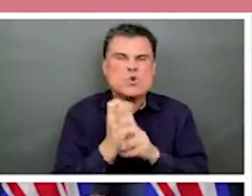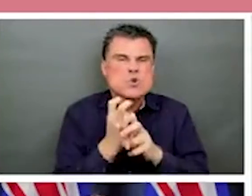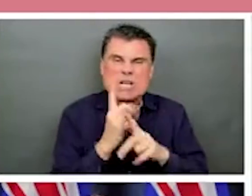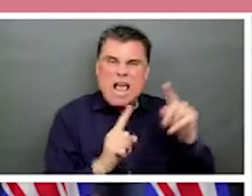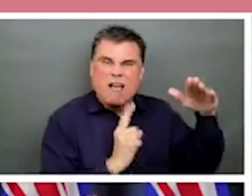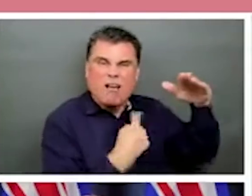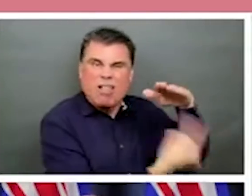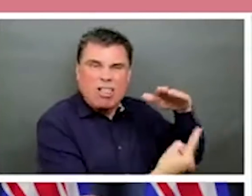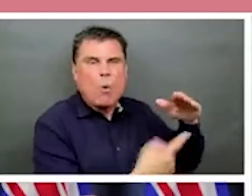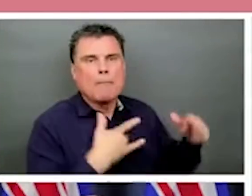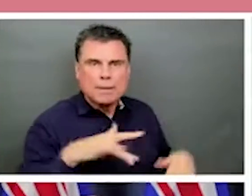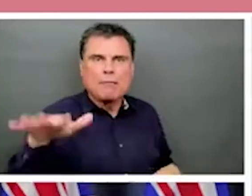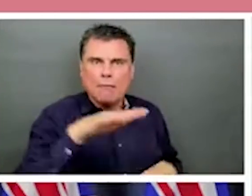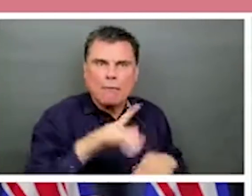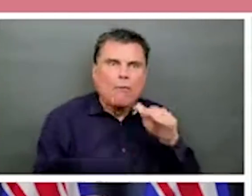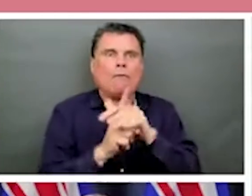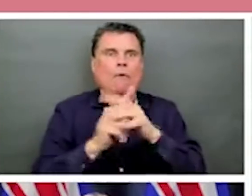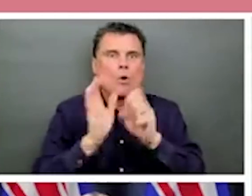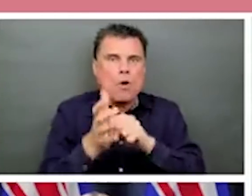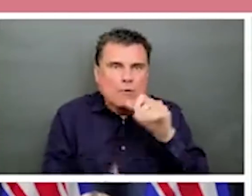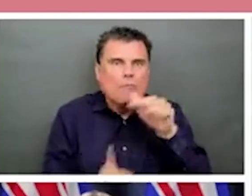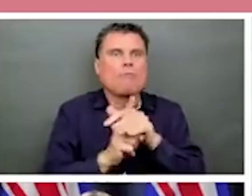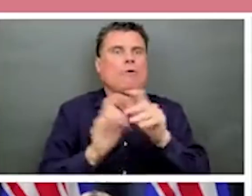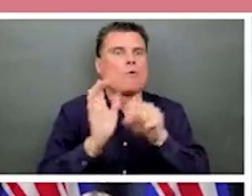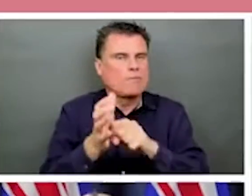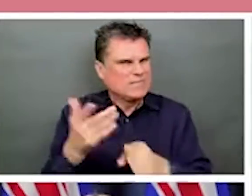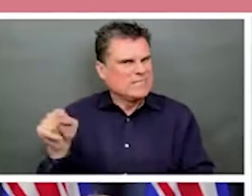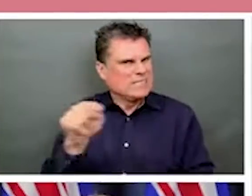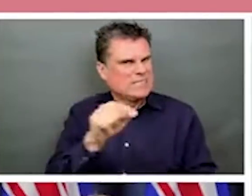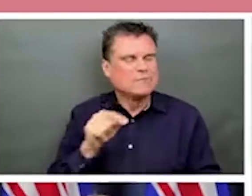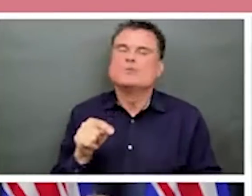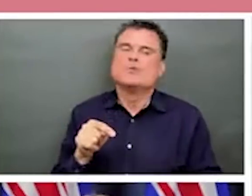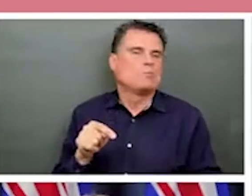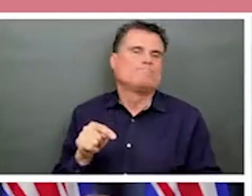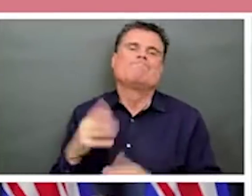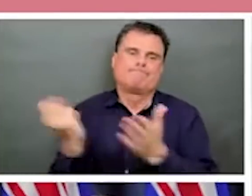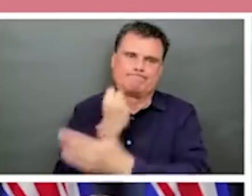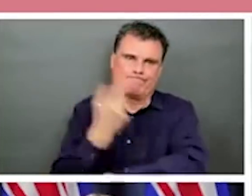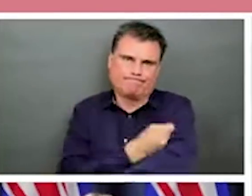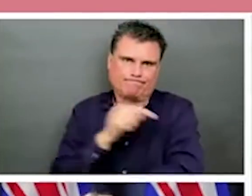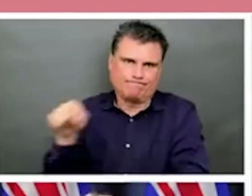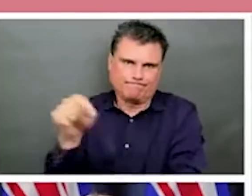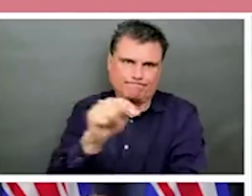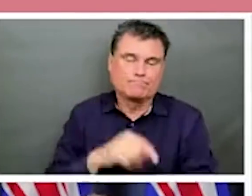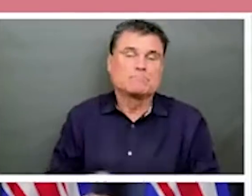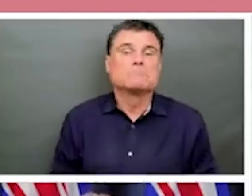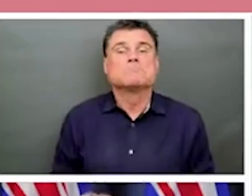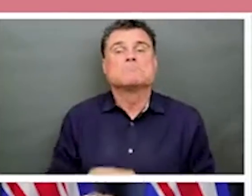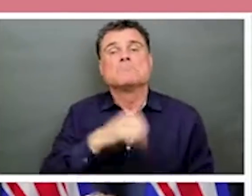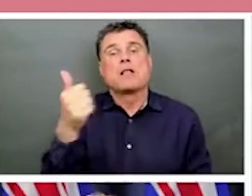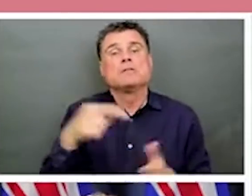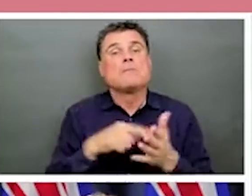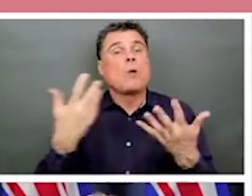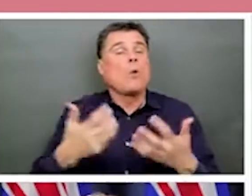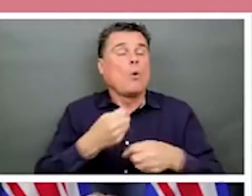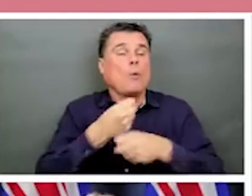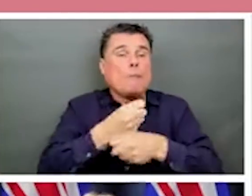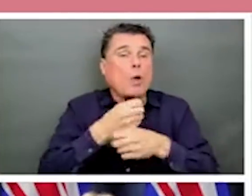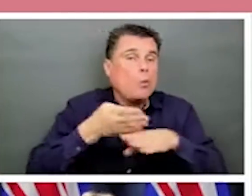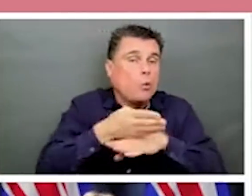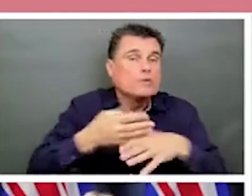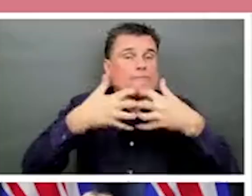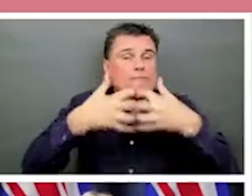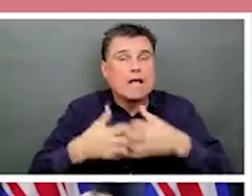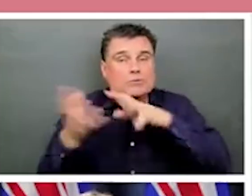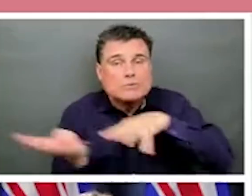outbreaks. And additionally, we have a number of workplaces and industries, including manufacturing, warehousing, distribution,